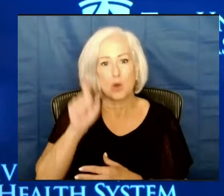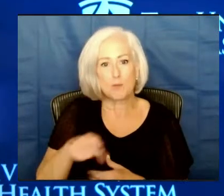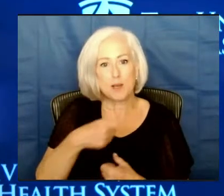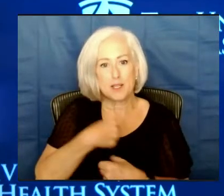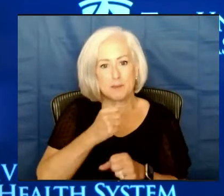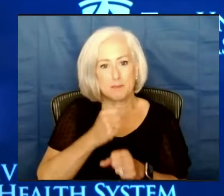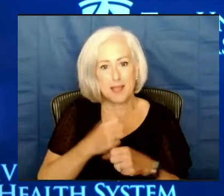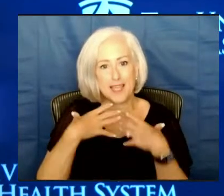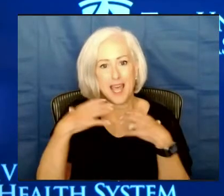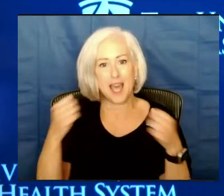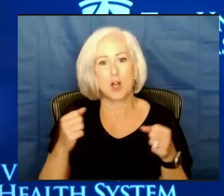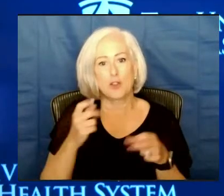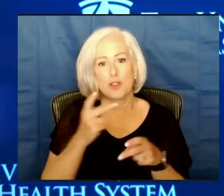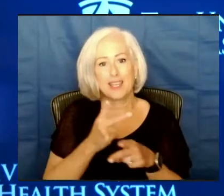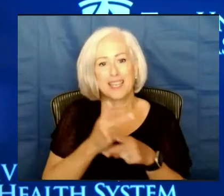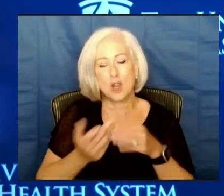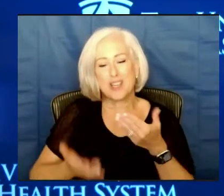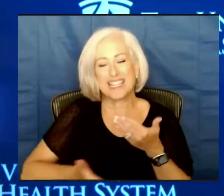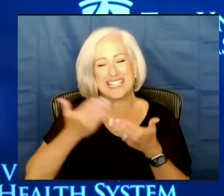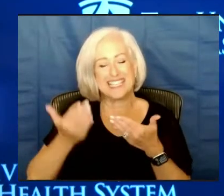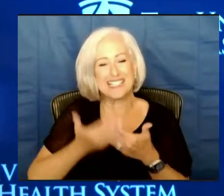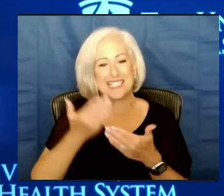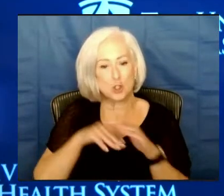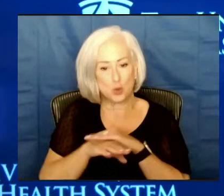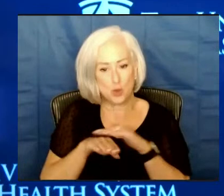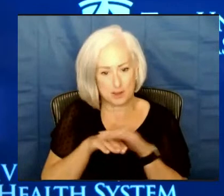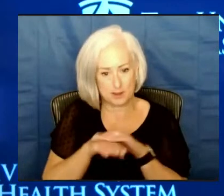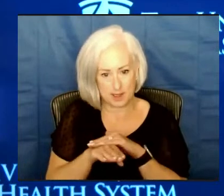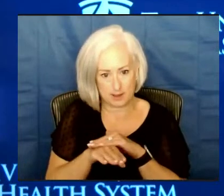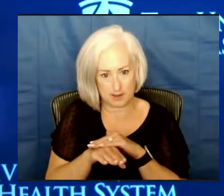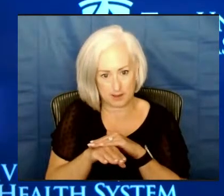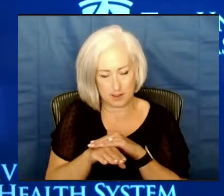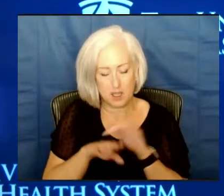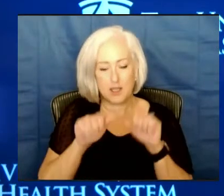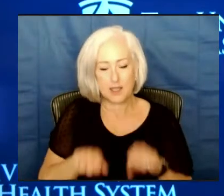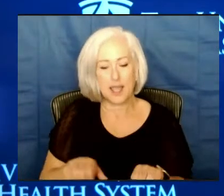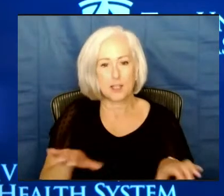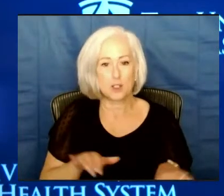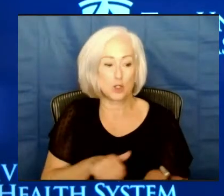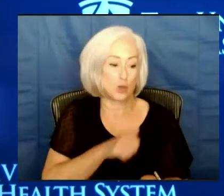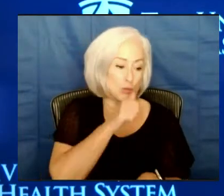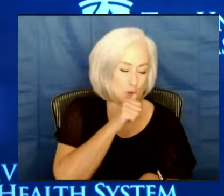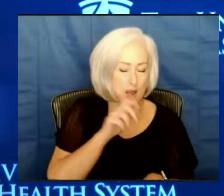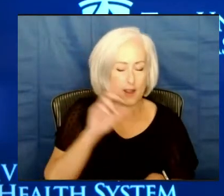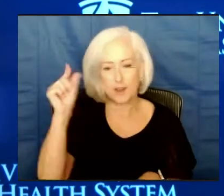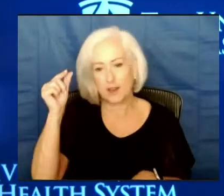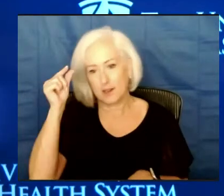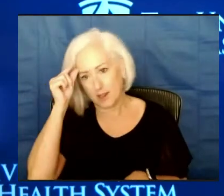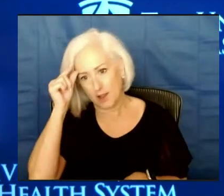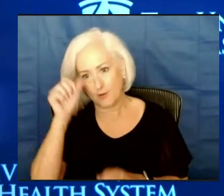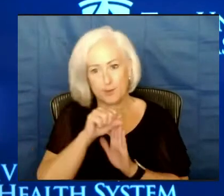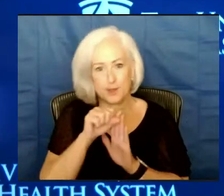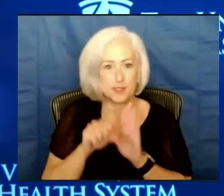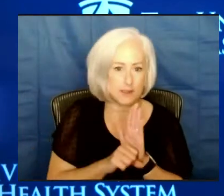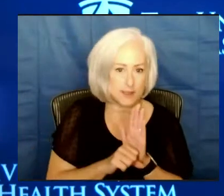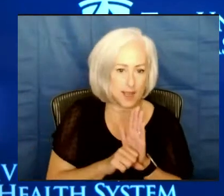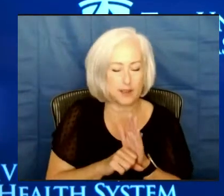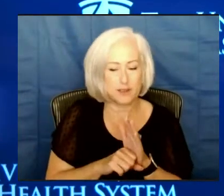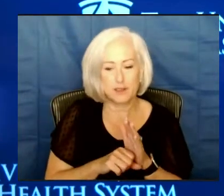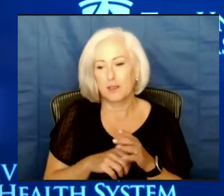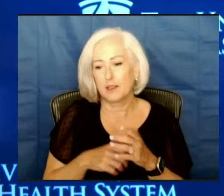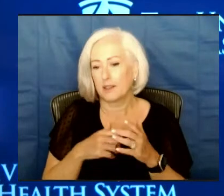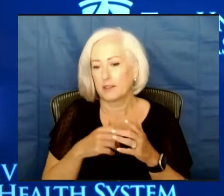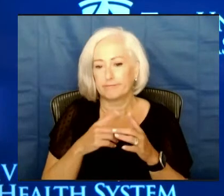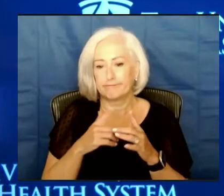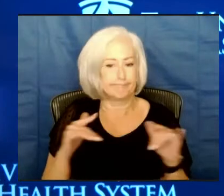to access. And you can do that through a combination of private and government programs, state and private programs. I mean, there's different ways to do that.